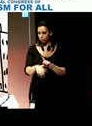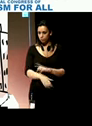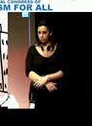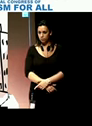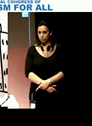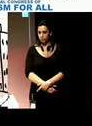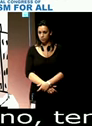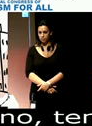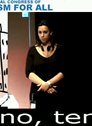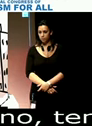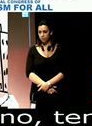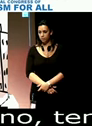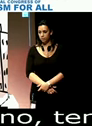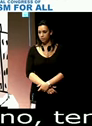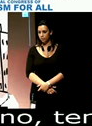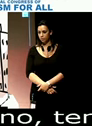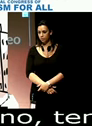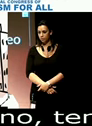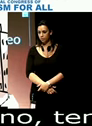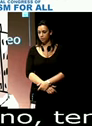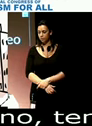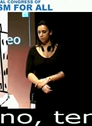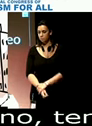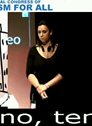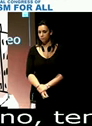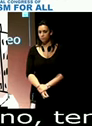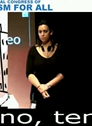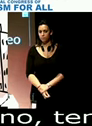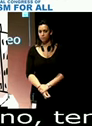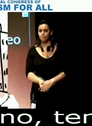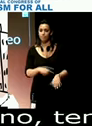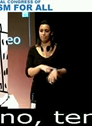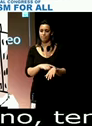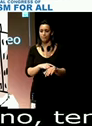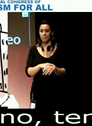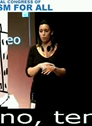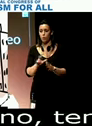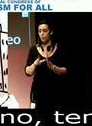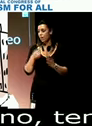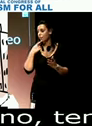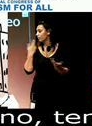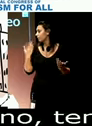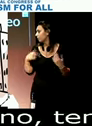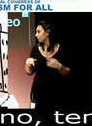video in YouTube because you are a bit short of time.